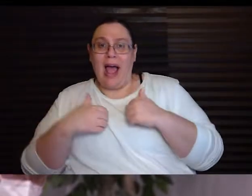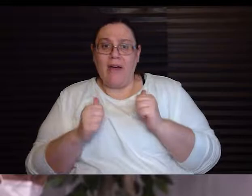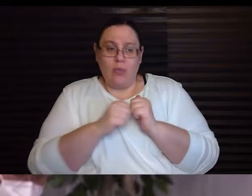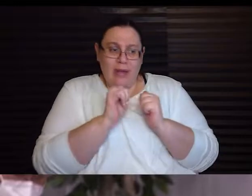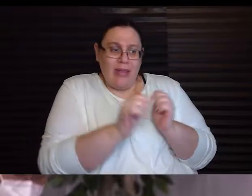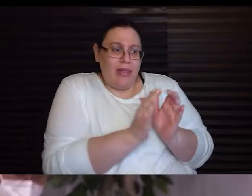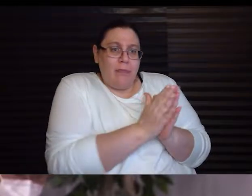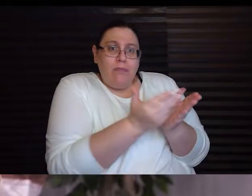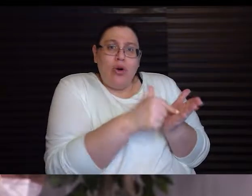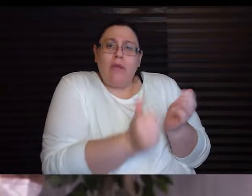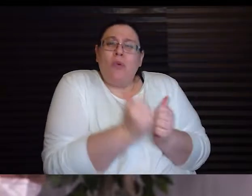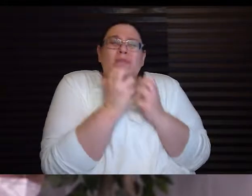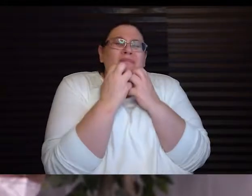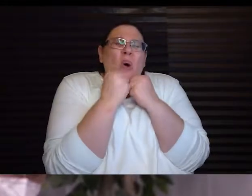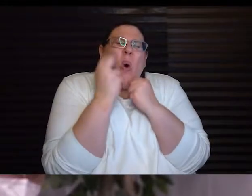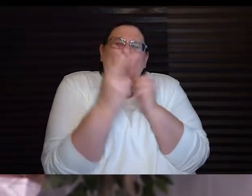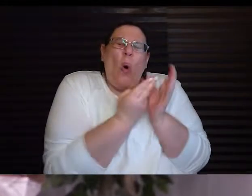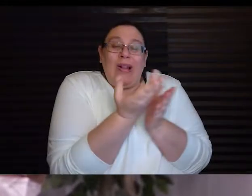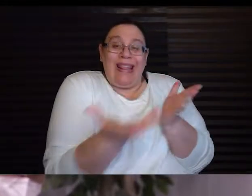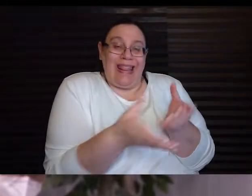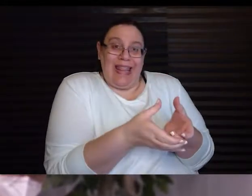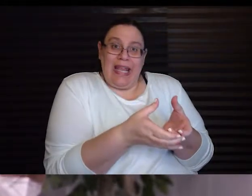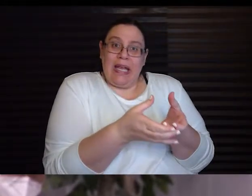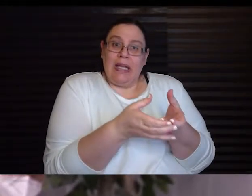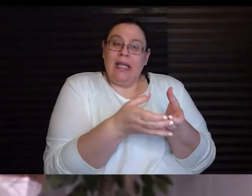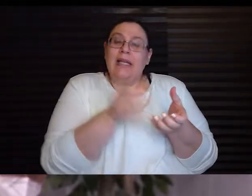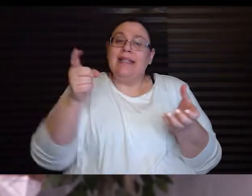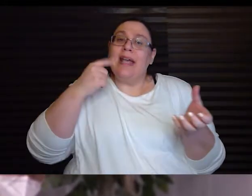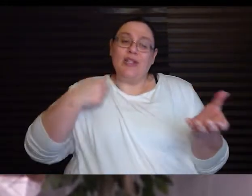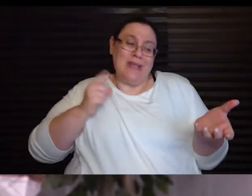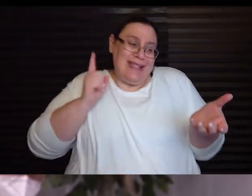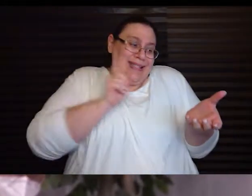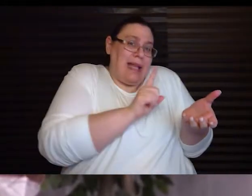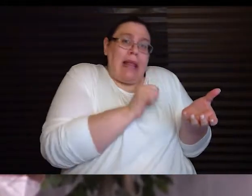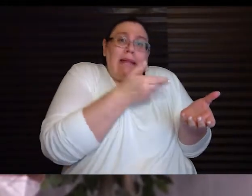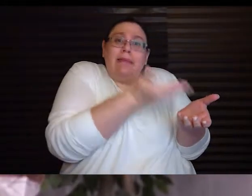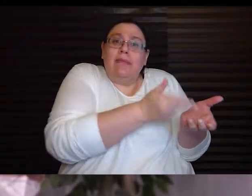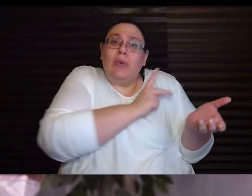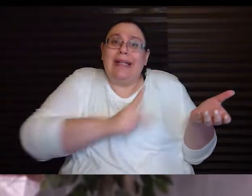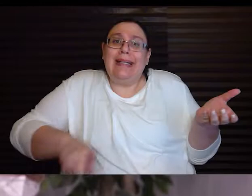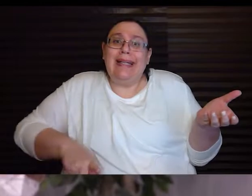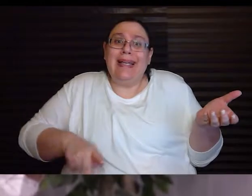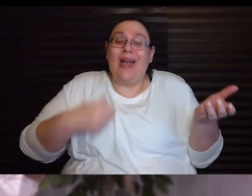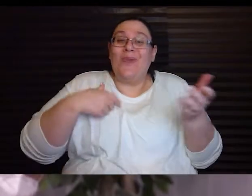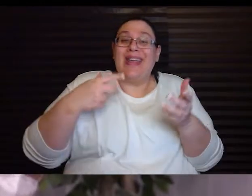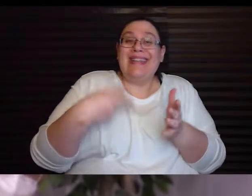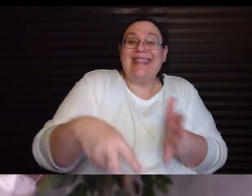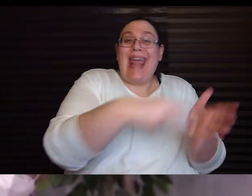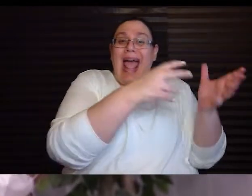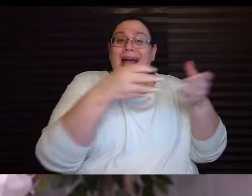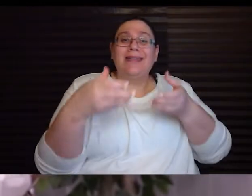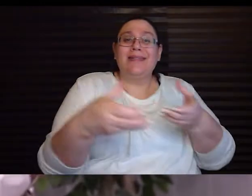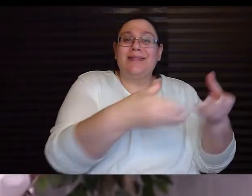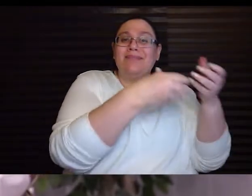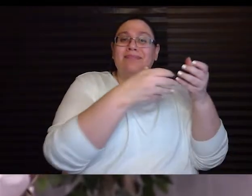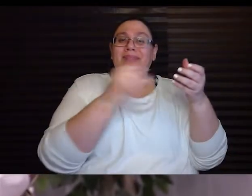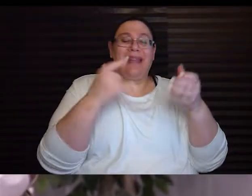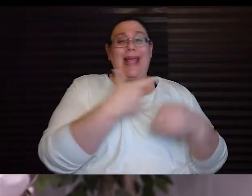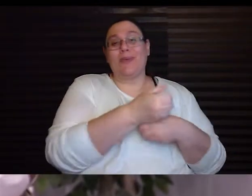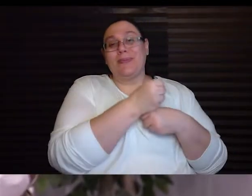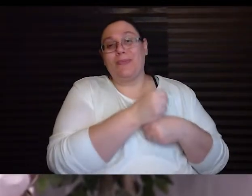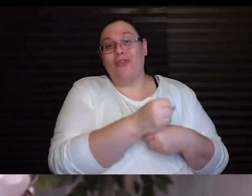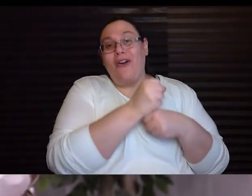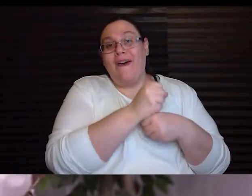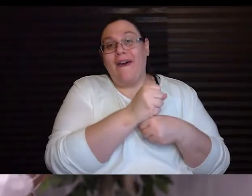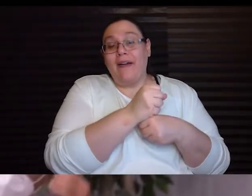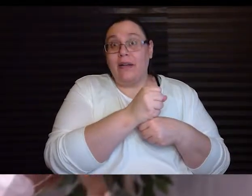object, a book. He writes, "We stand in its presence as if it were a king. We dance with it as if it were a